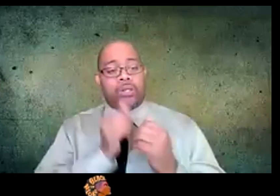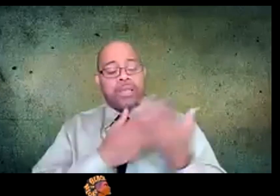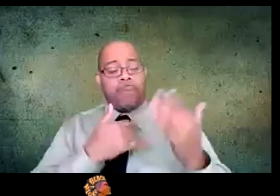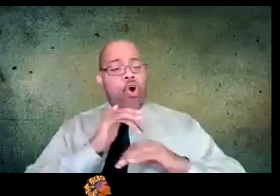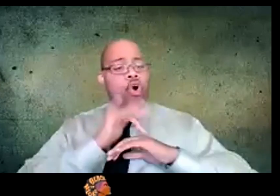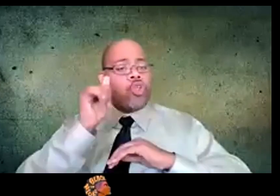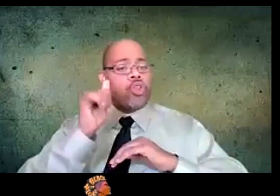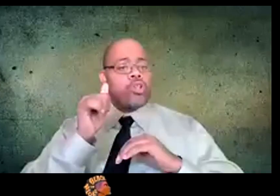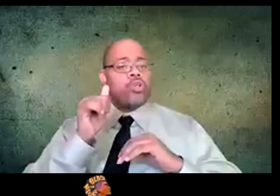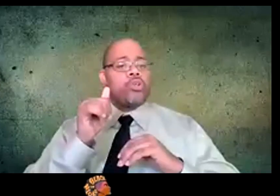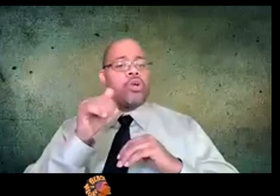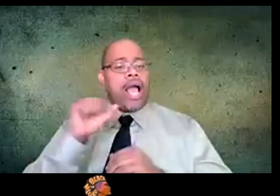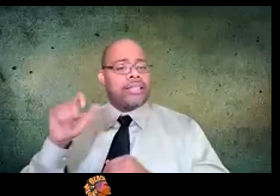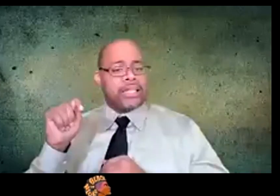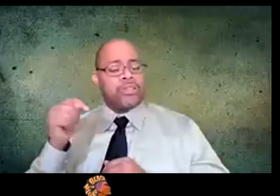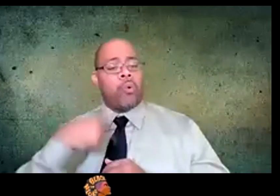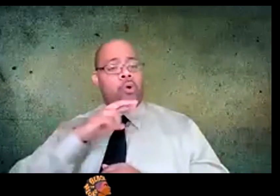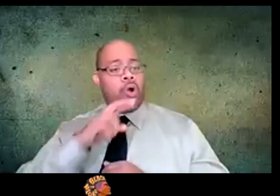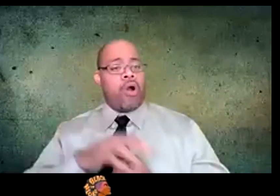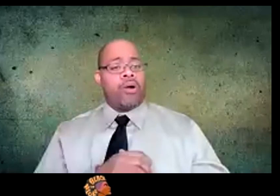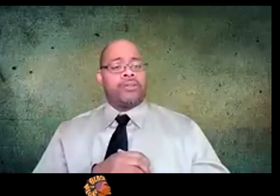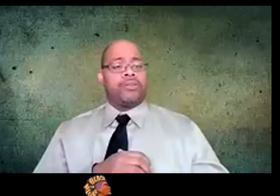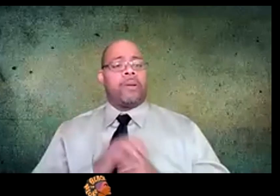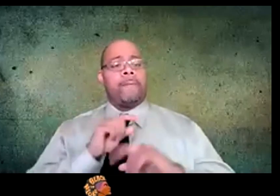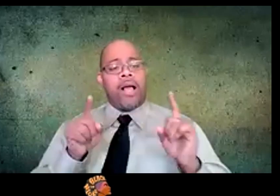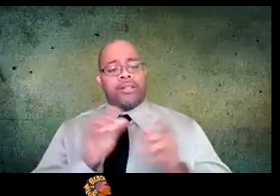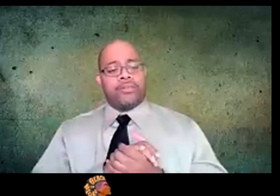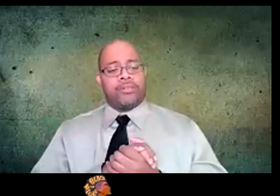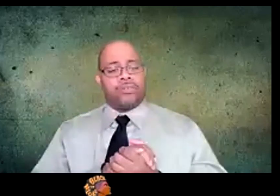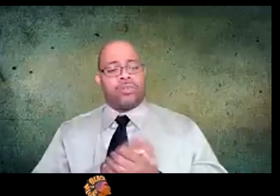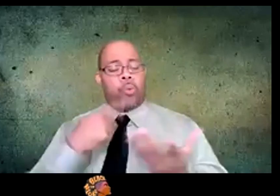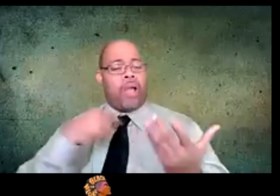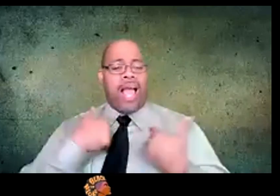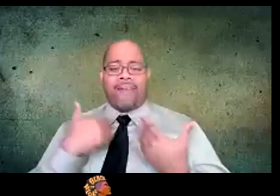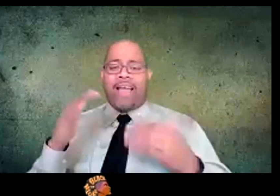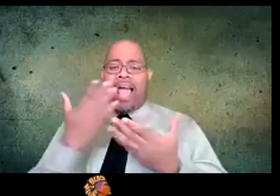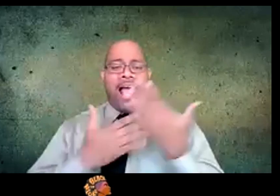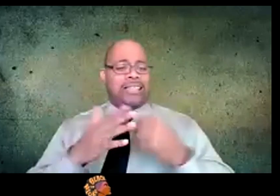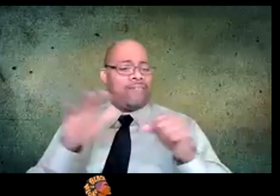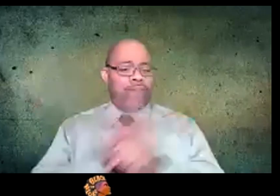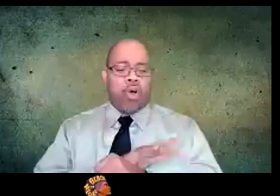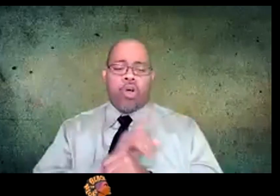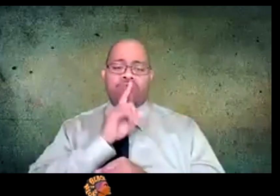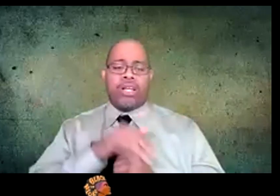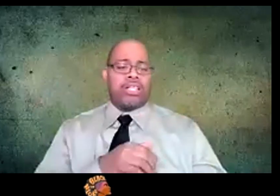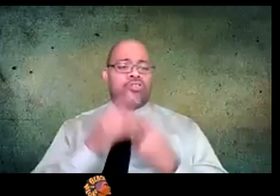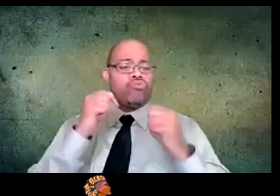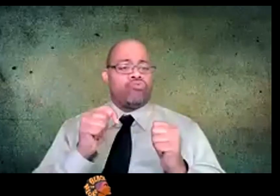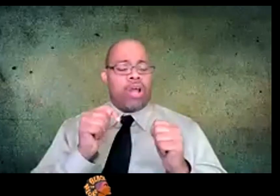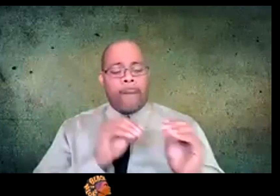earlier stage assets, we are, but we've got our hands full in terms of really trying to move